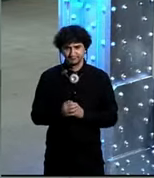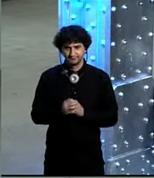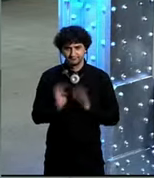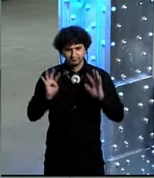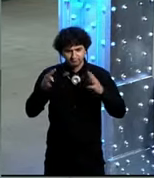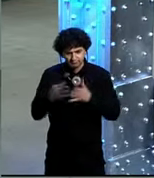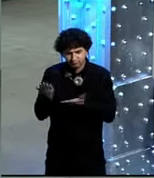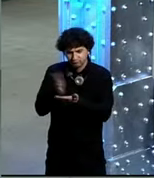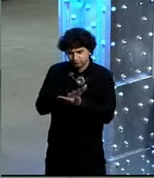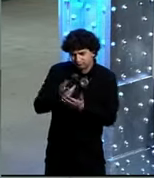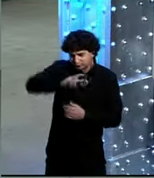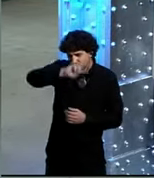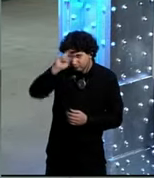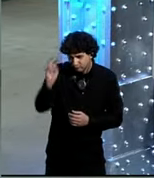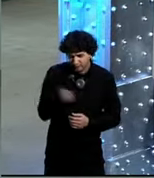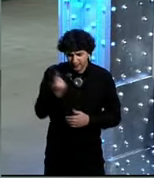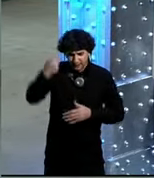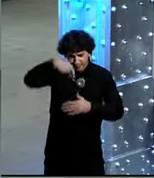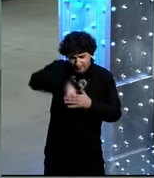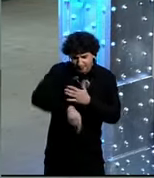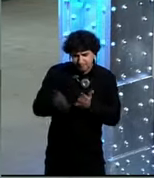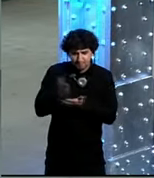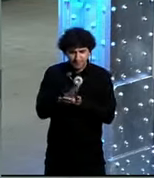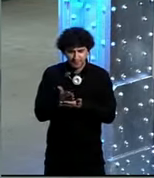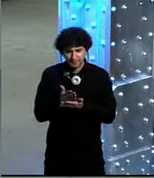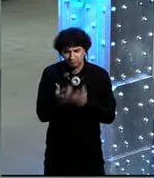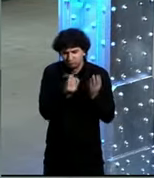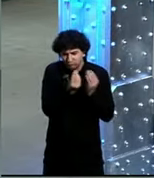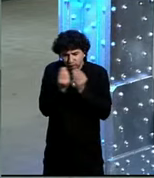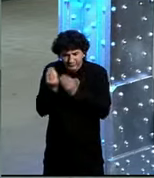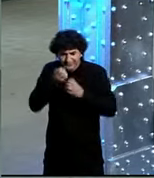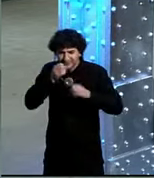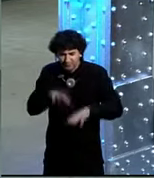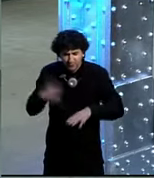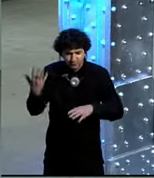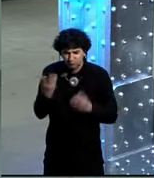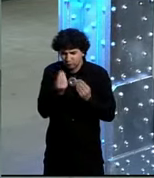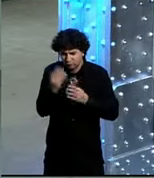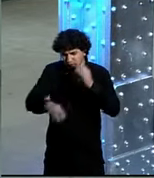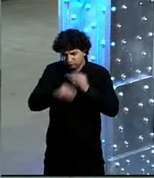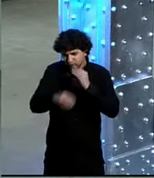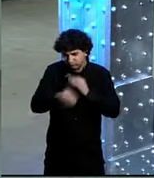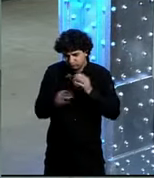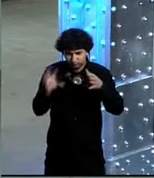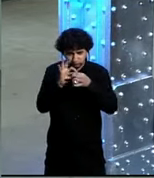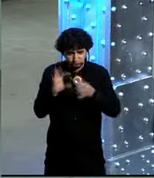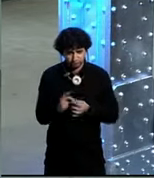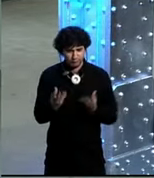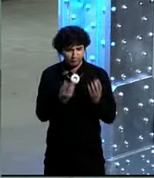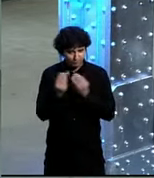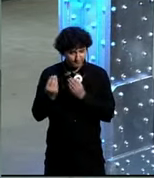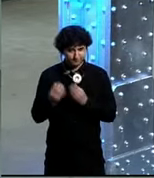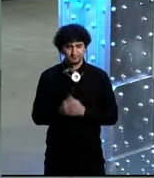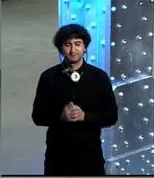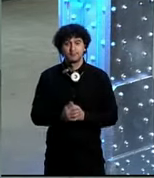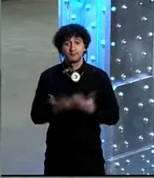media, the terms are many and in many cases very overlapping. What it's at the heart of